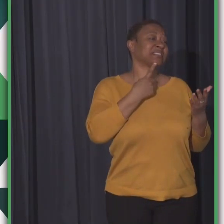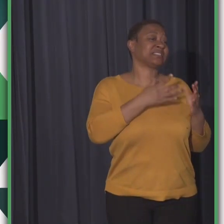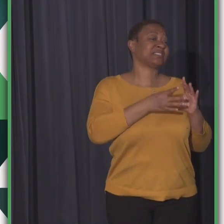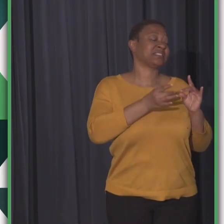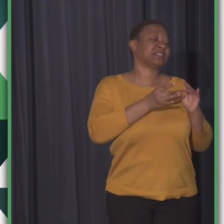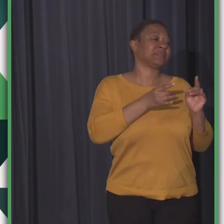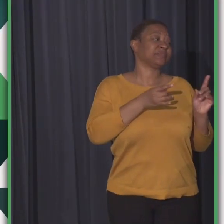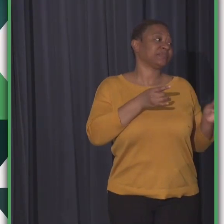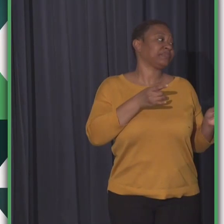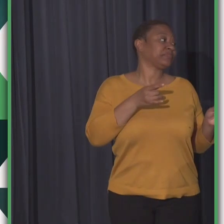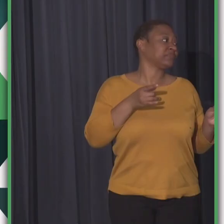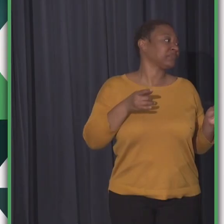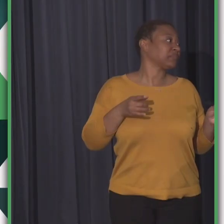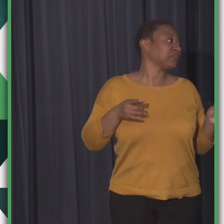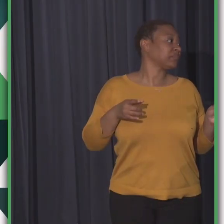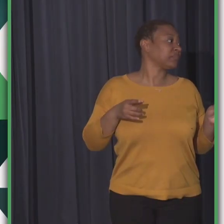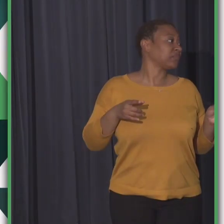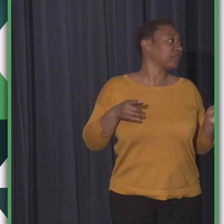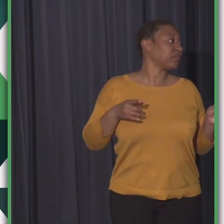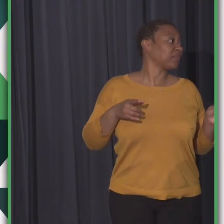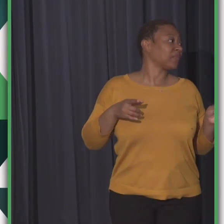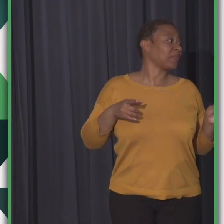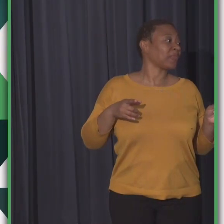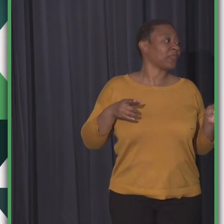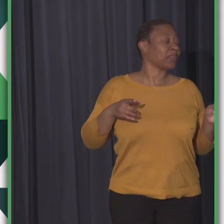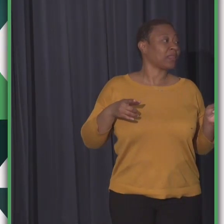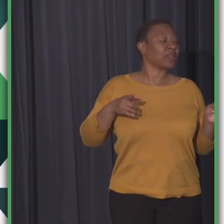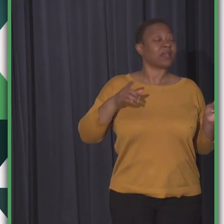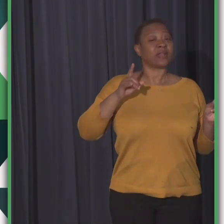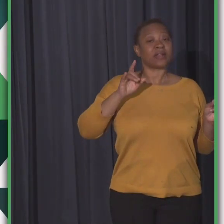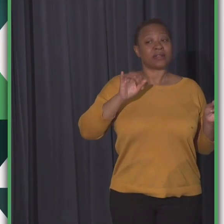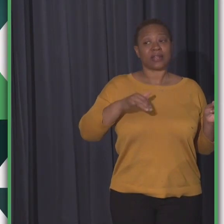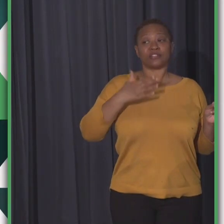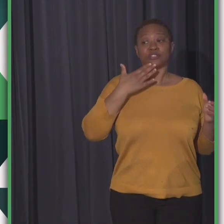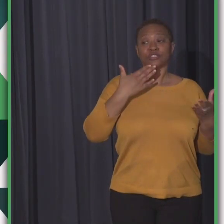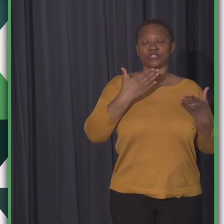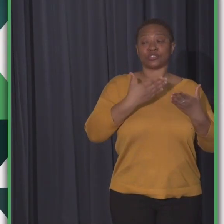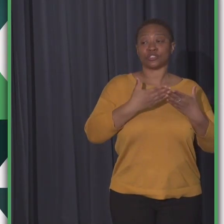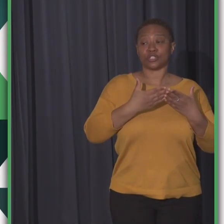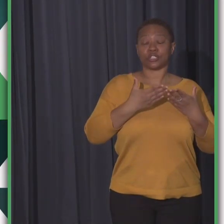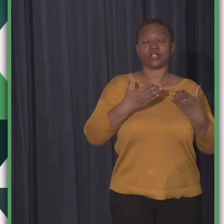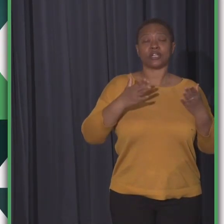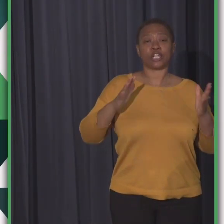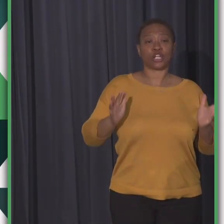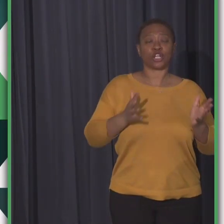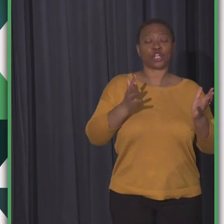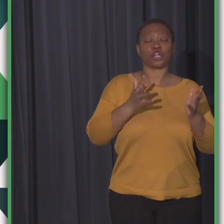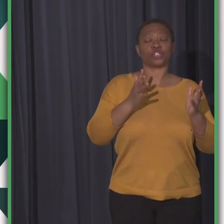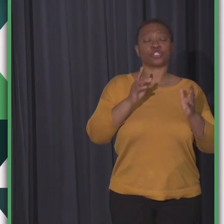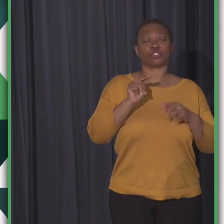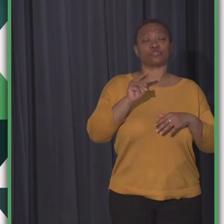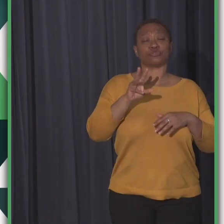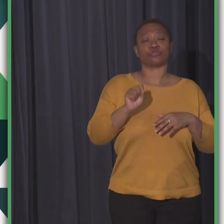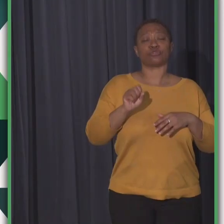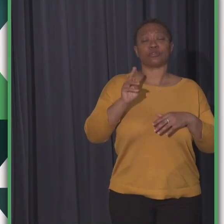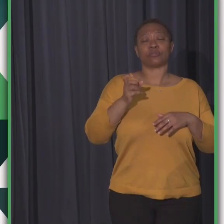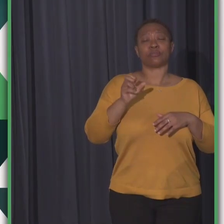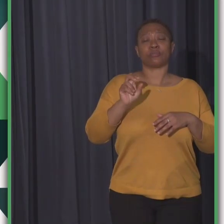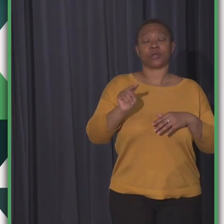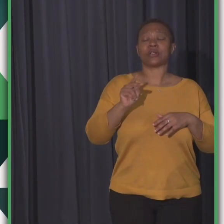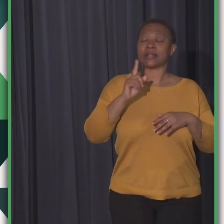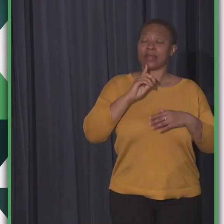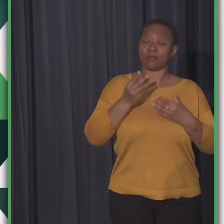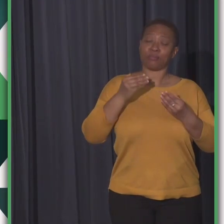right quick. That was some very, very encouraging news, Commissioner Burton, what you put out on the floor, that